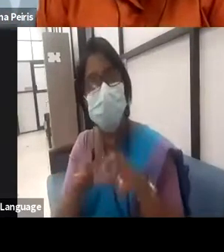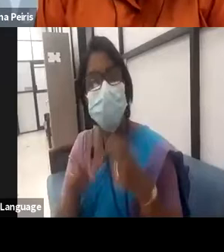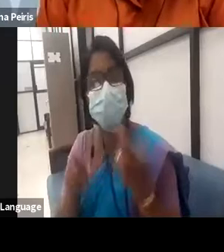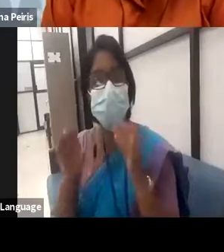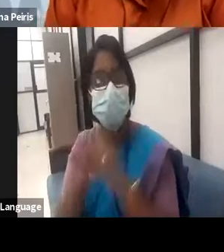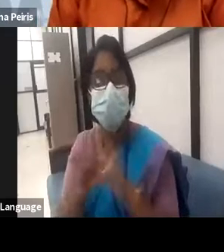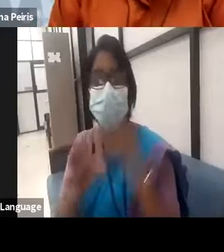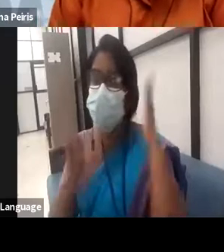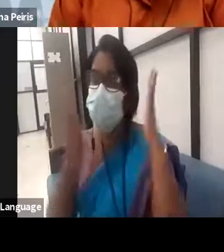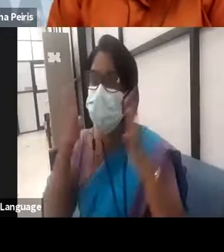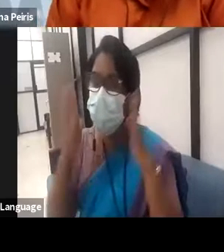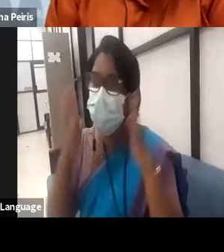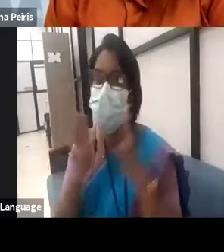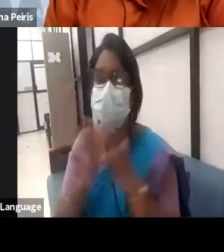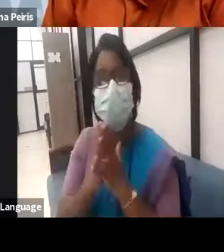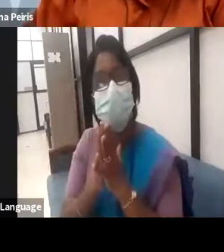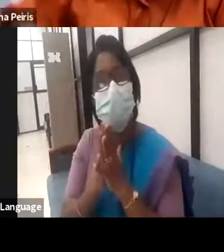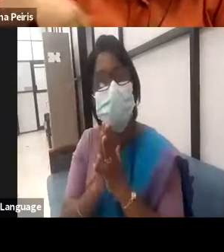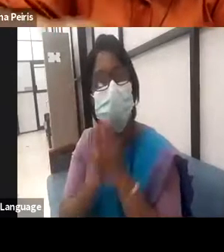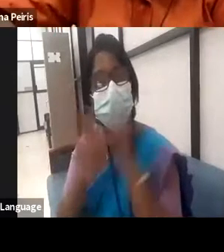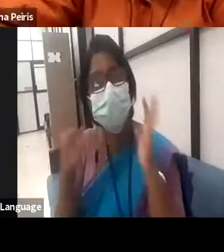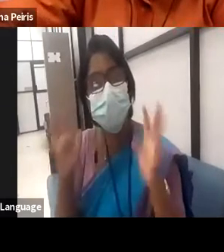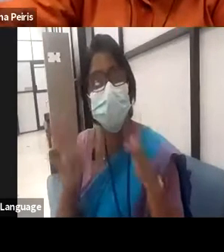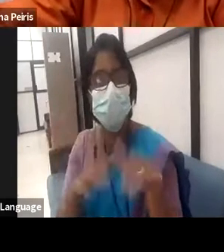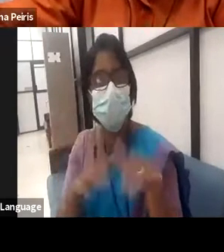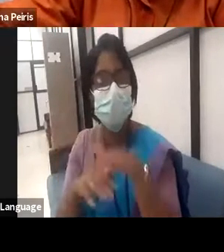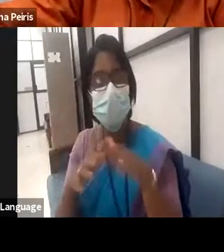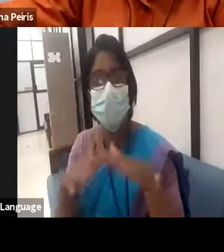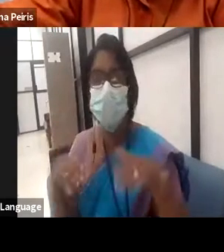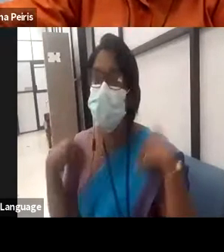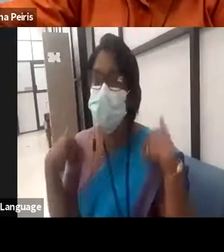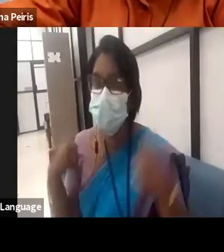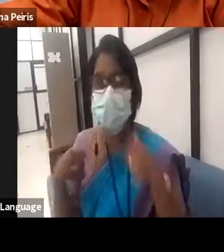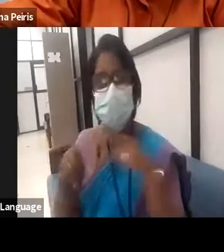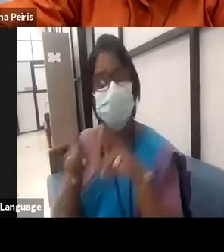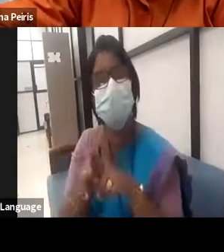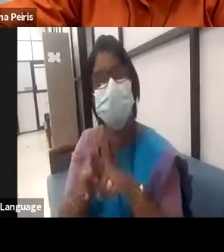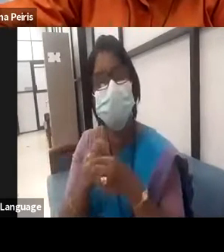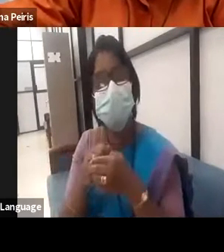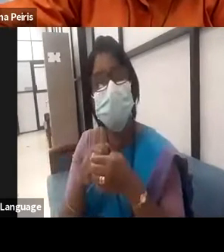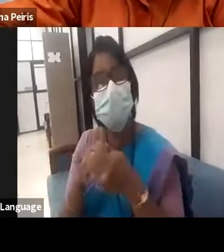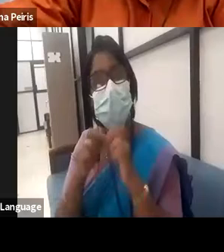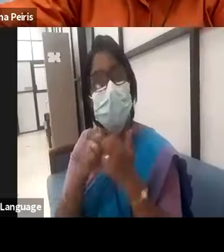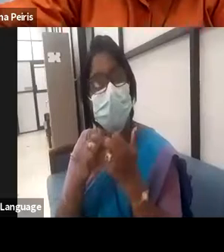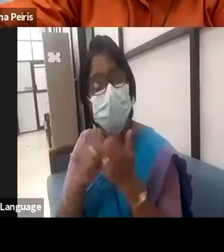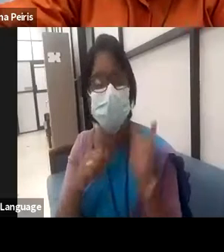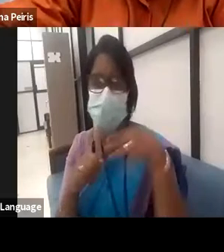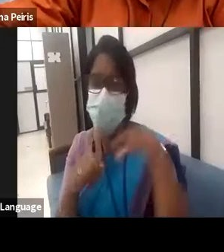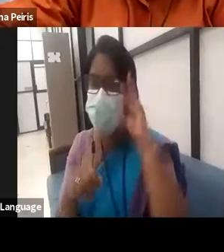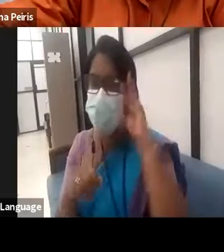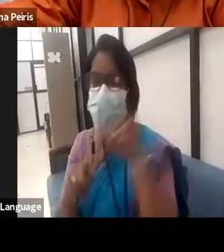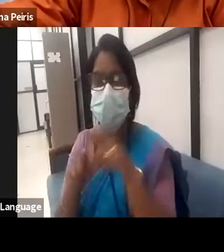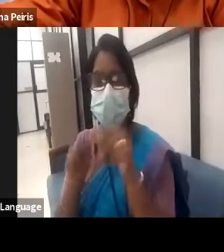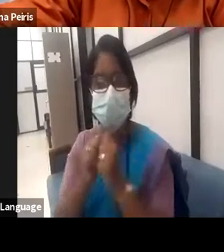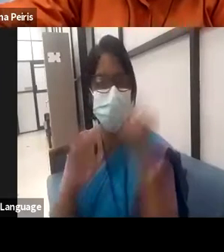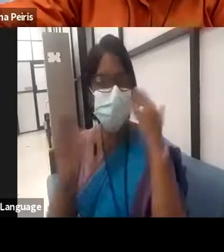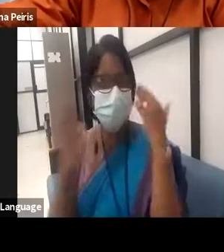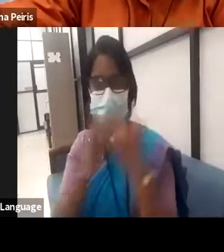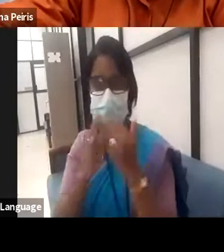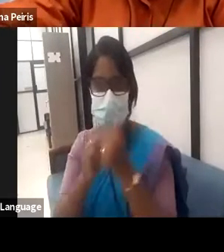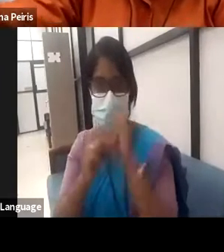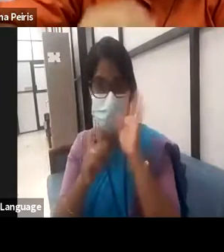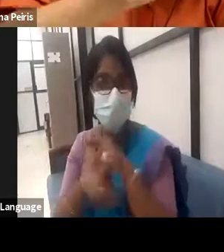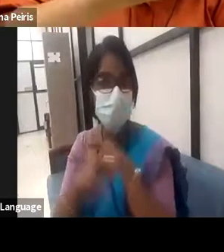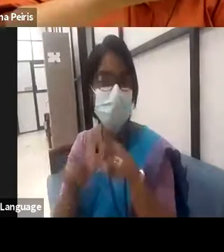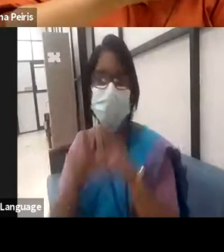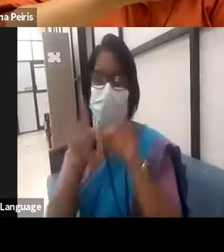health resilience matters, the climate resilience matters that you have taken into consideration. Also to the flexibility that